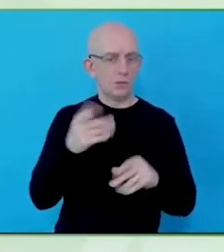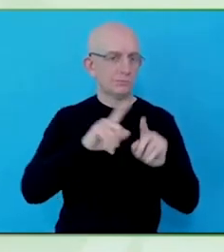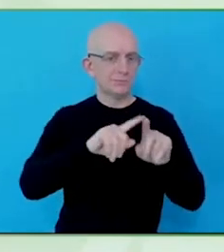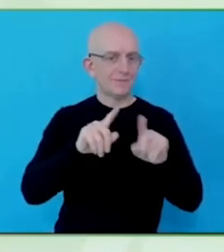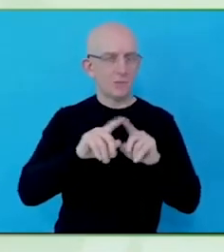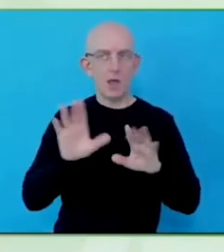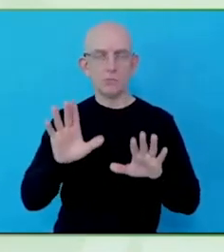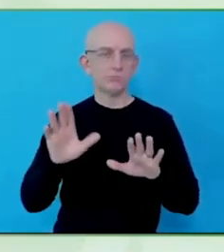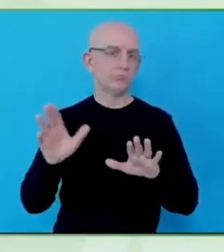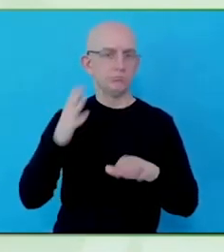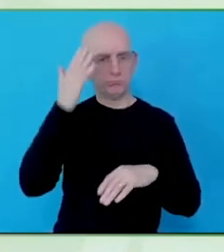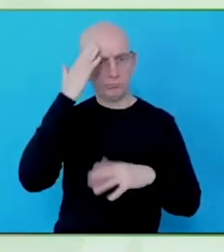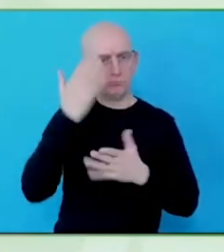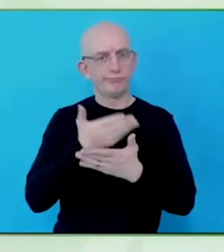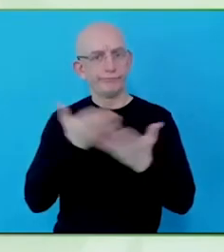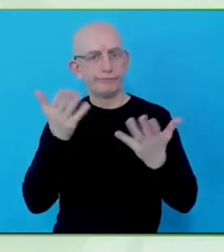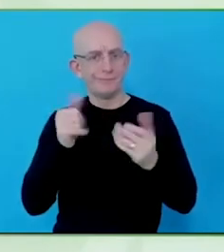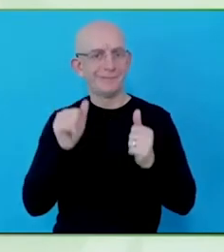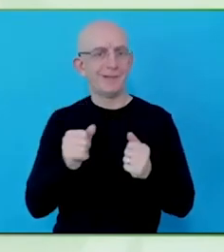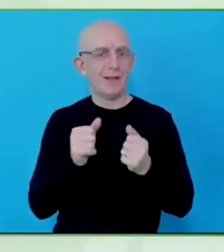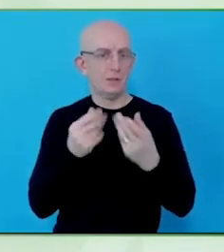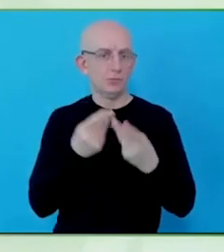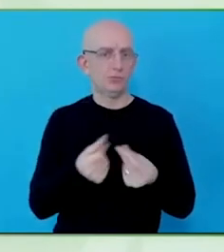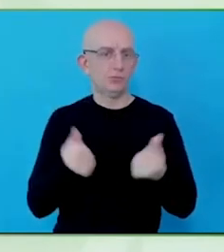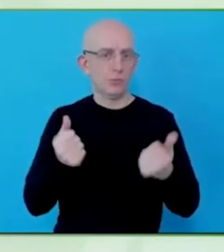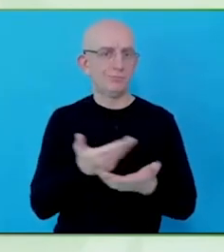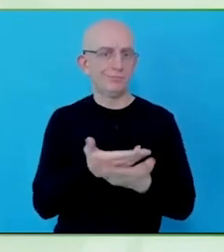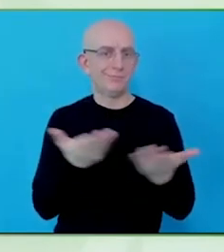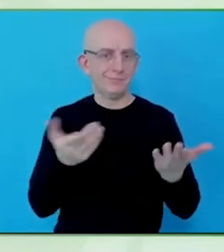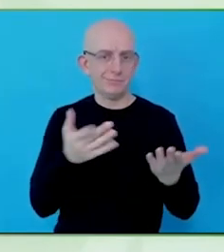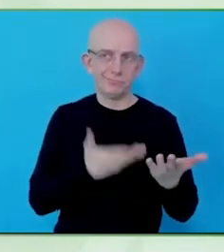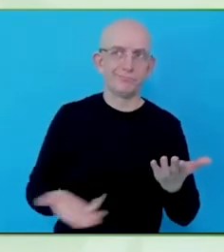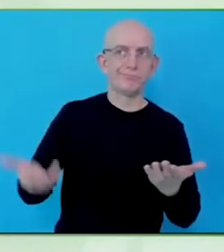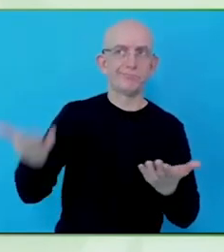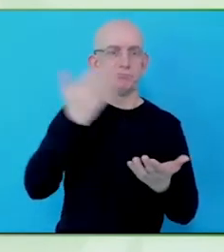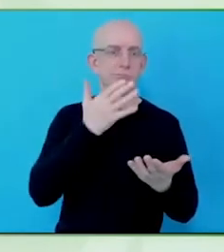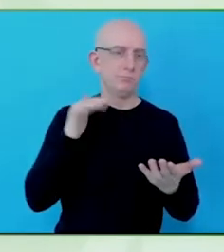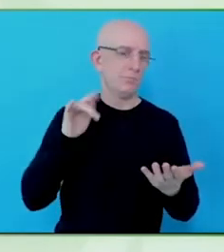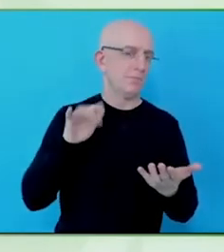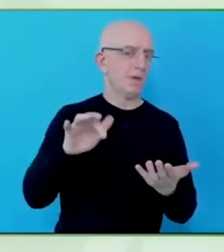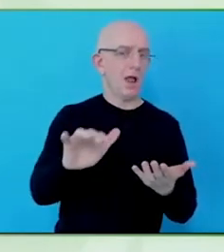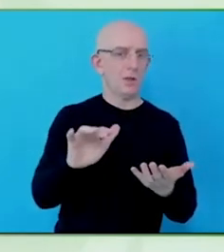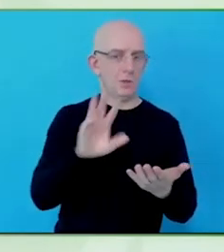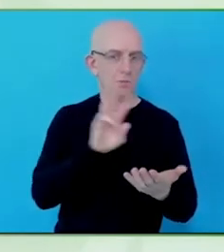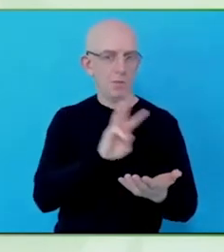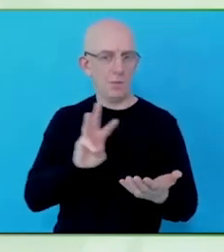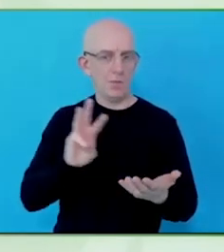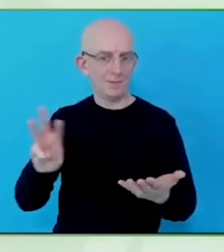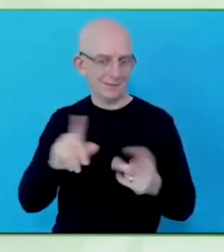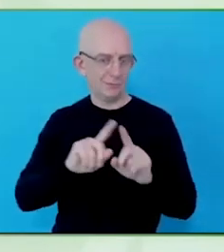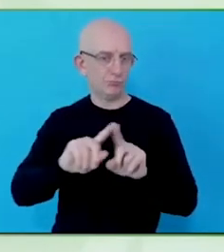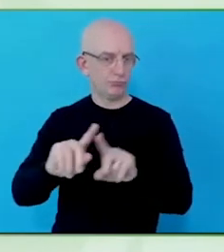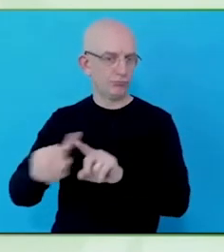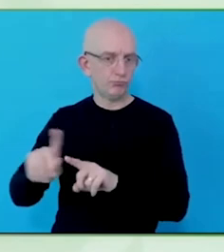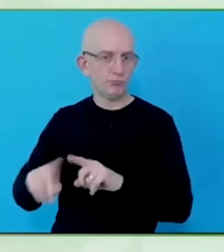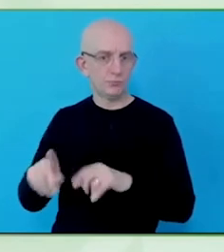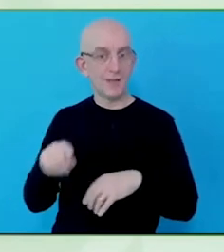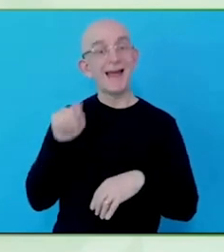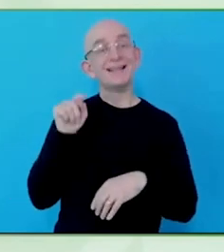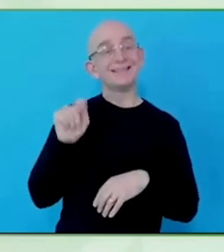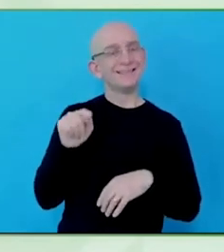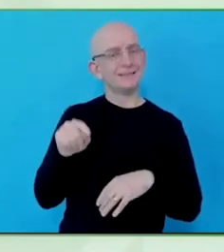multiple access points, and as Sabine indicated, has huge supply chains that are generating this